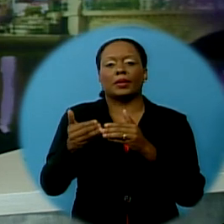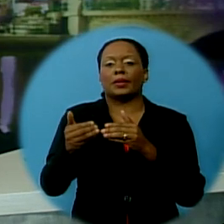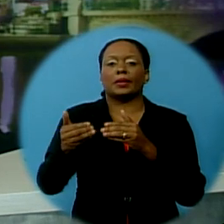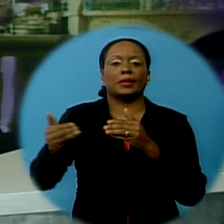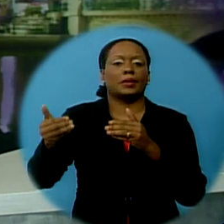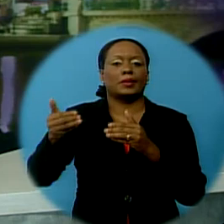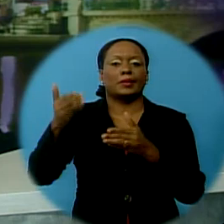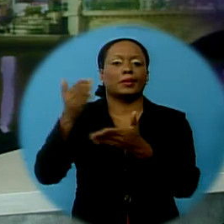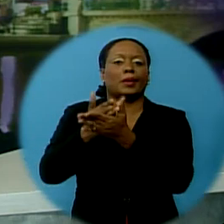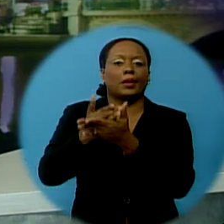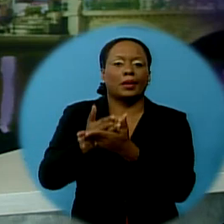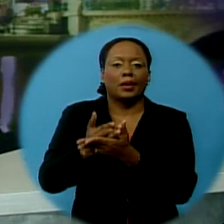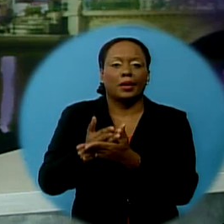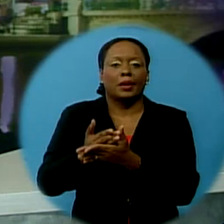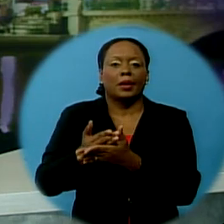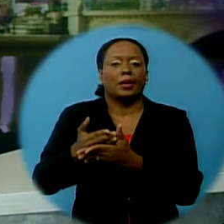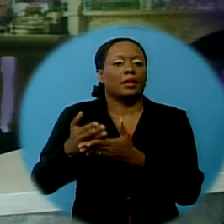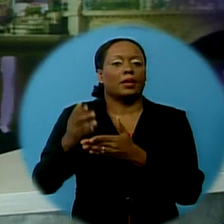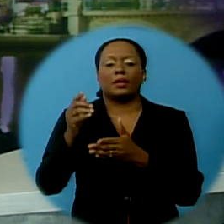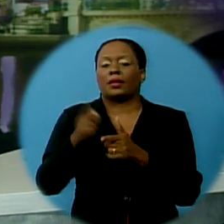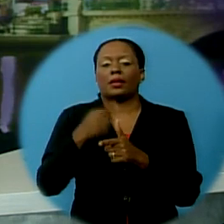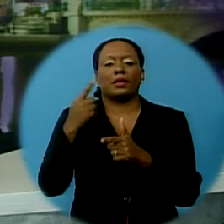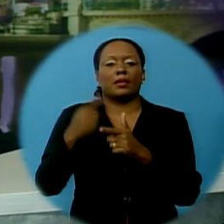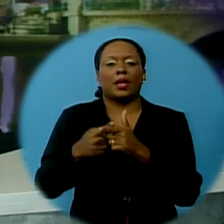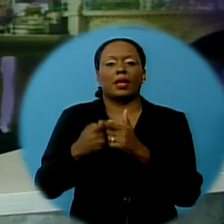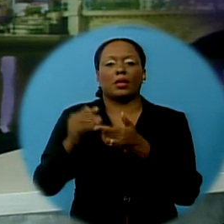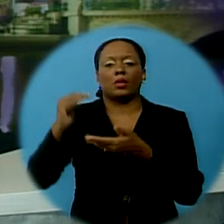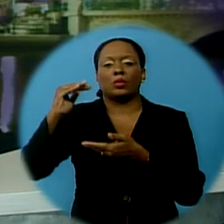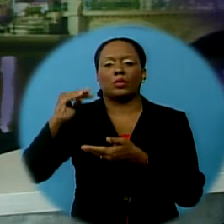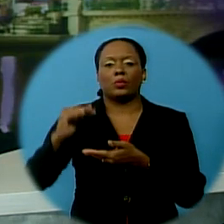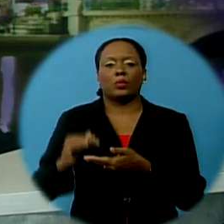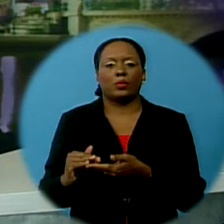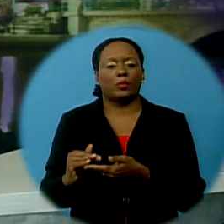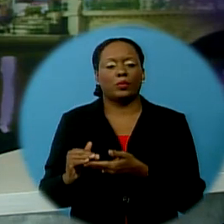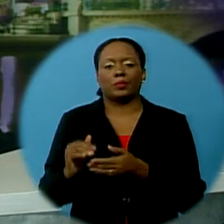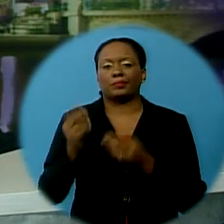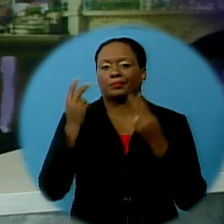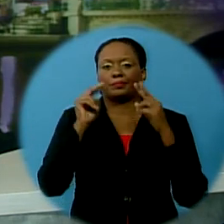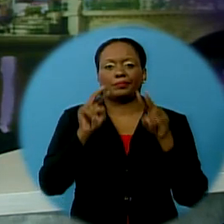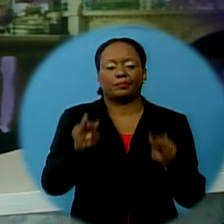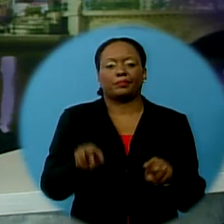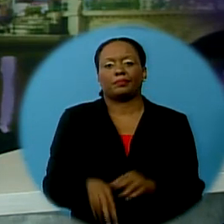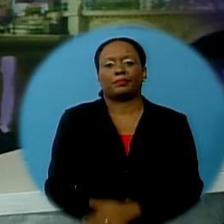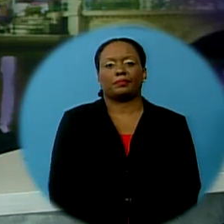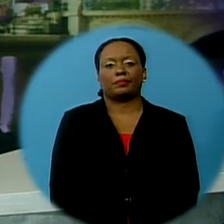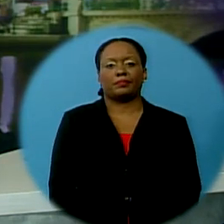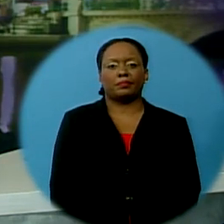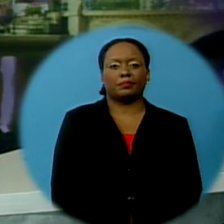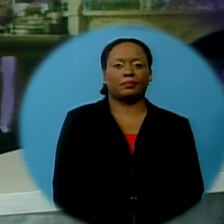Jamel Warrican having the next highest score of 20 not out. Here are the highlights.